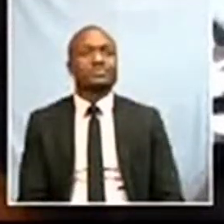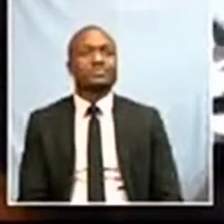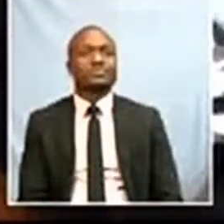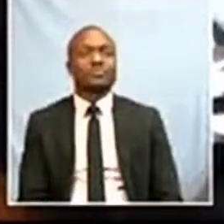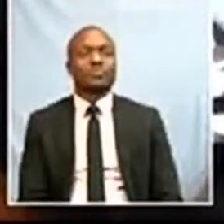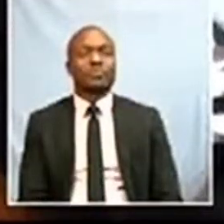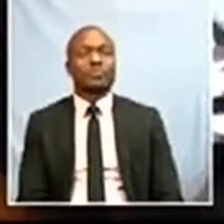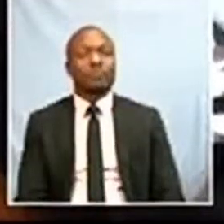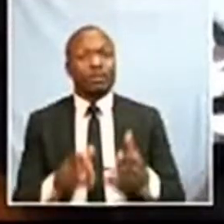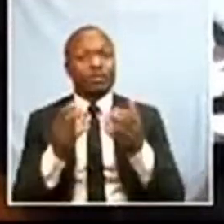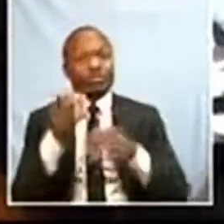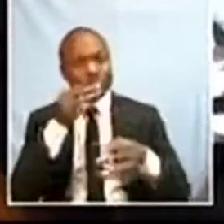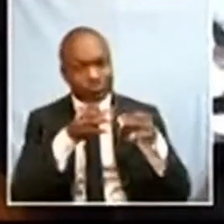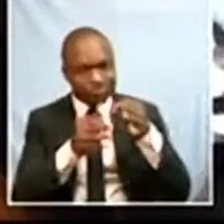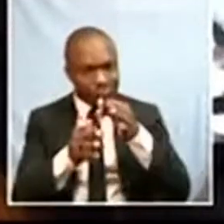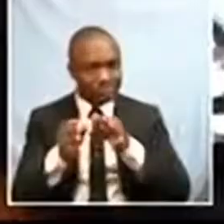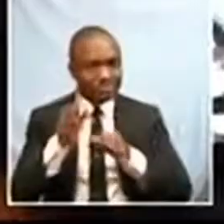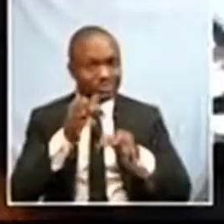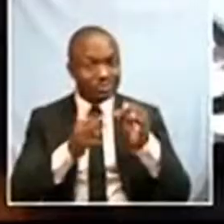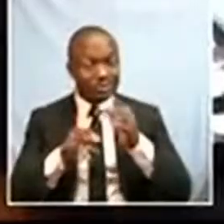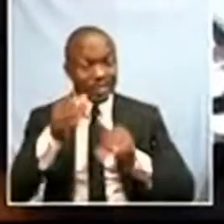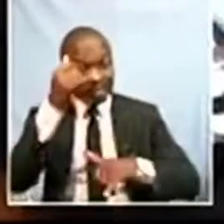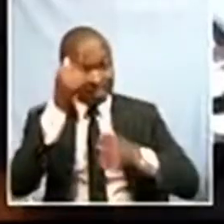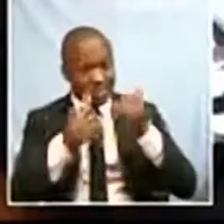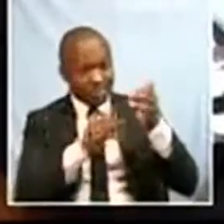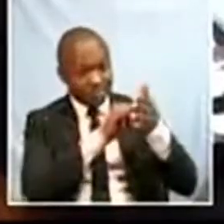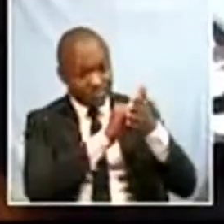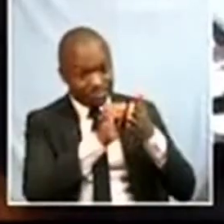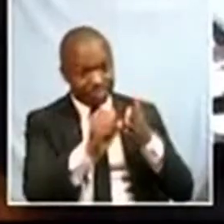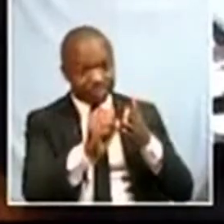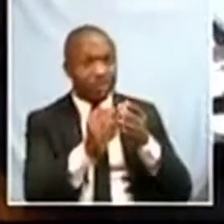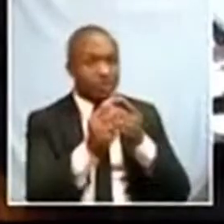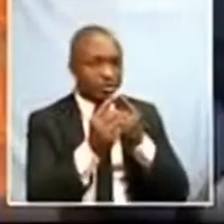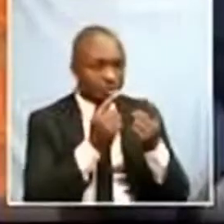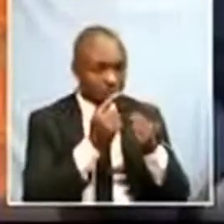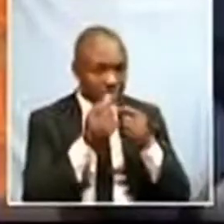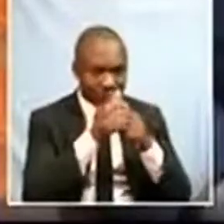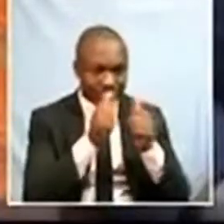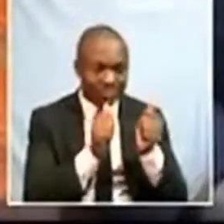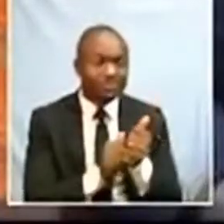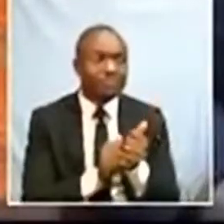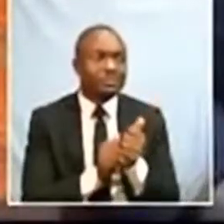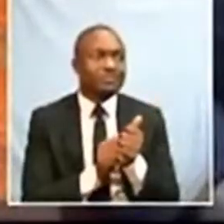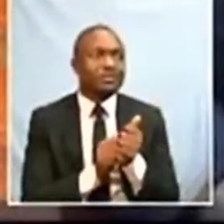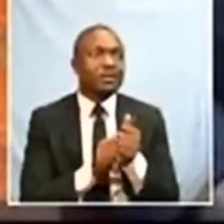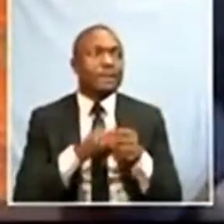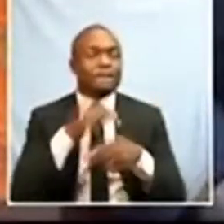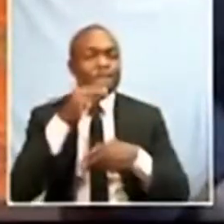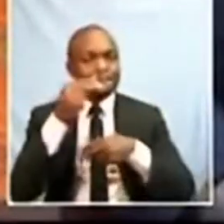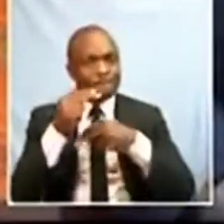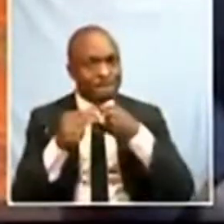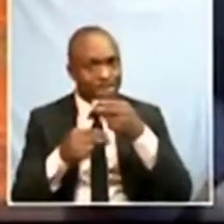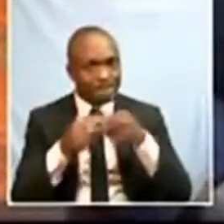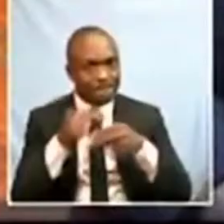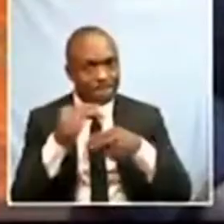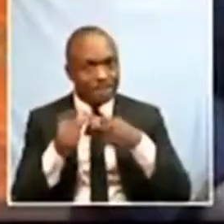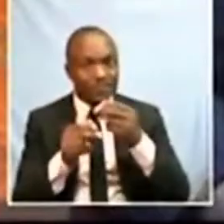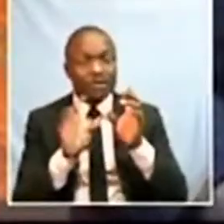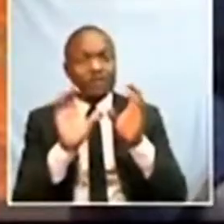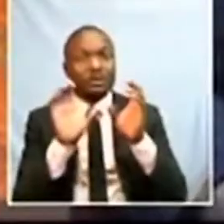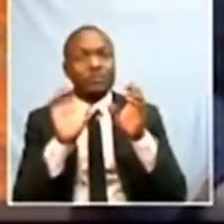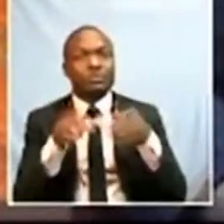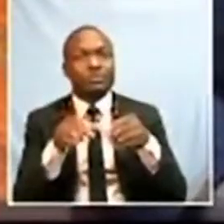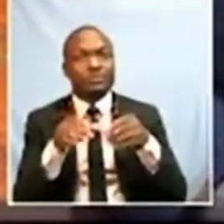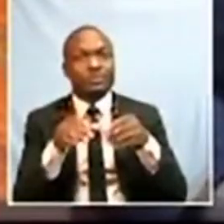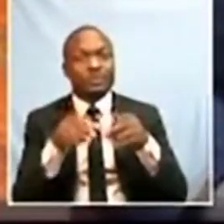I wish to clarify the last sentence being referred to as meaning the council